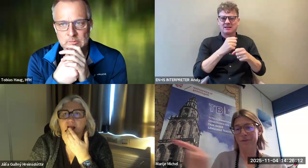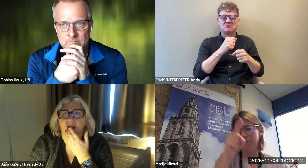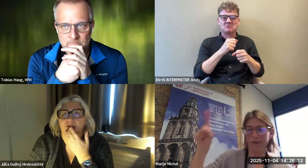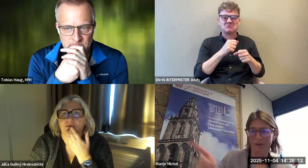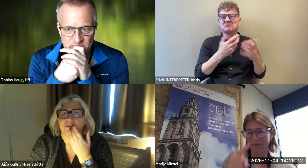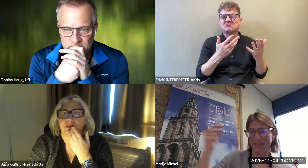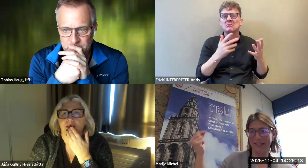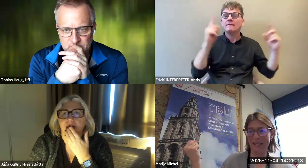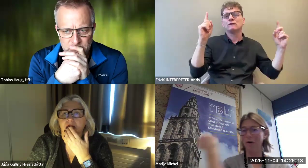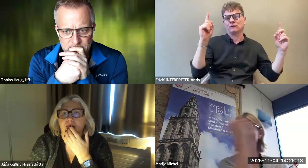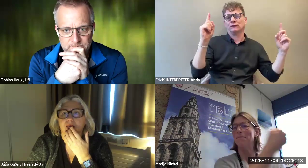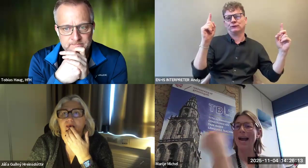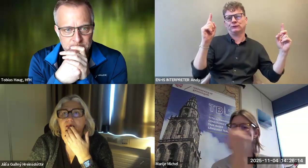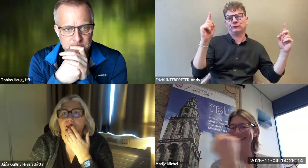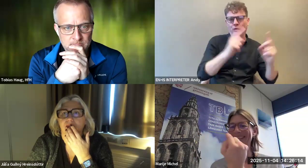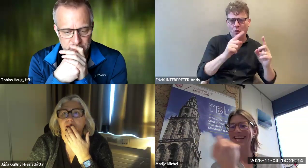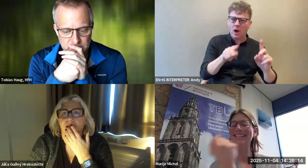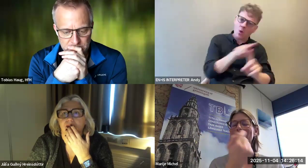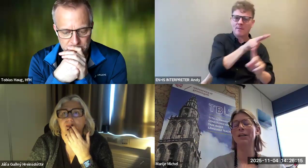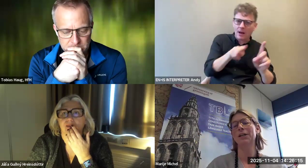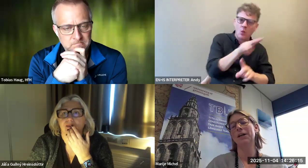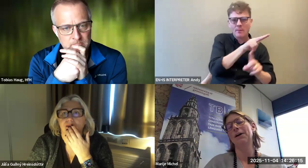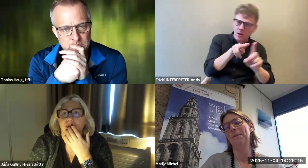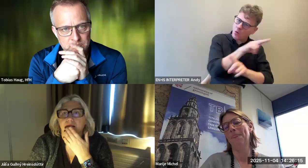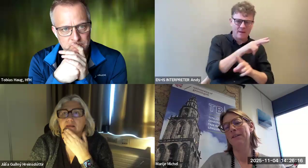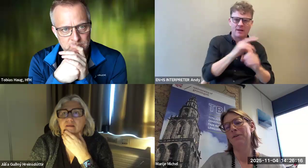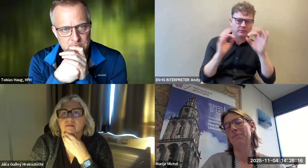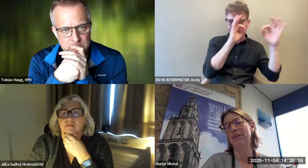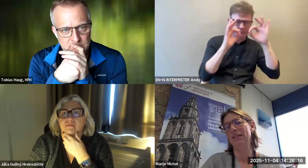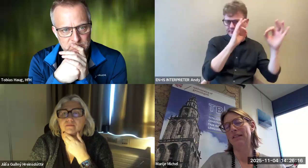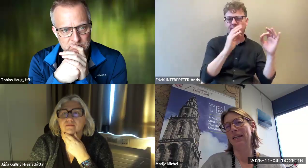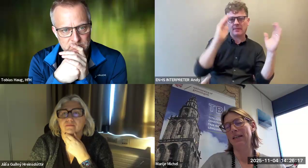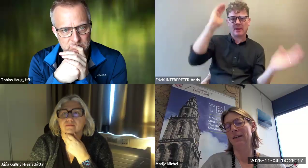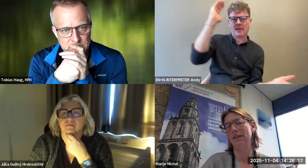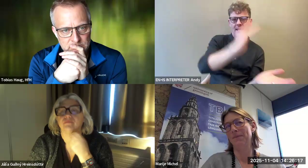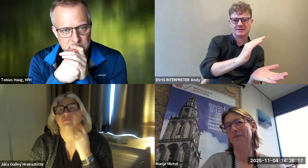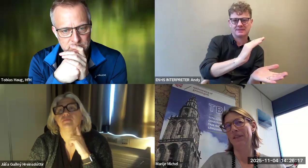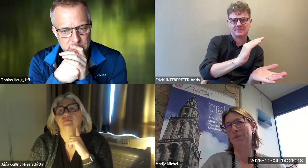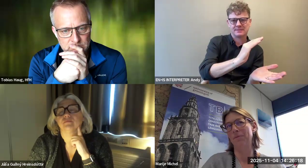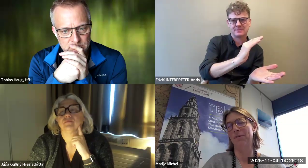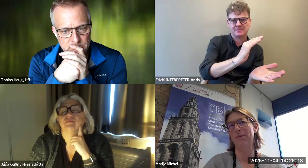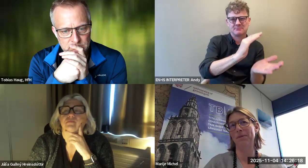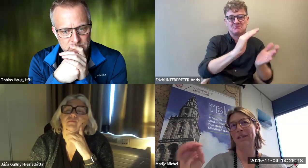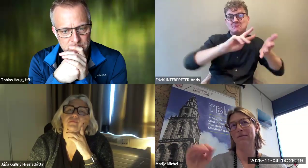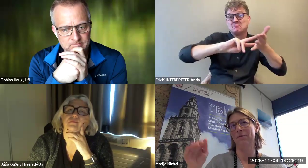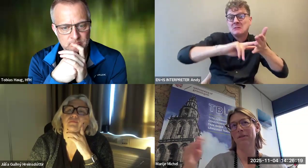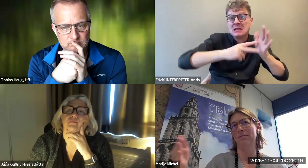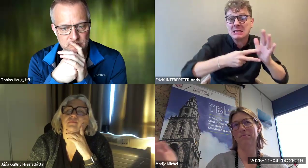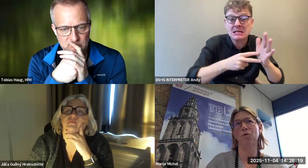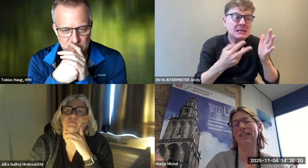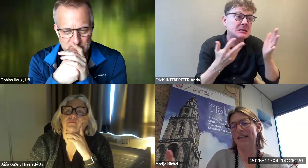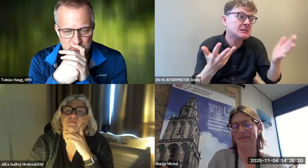did fewer, basically looking back in their text. So it means they were